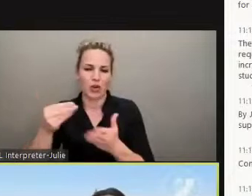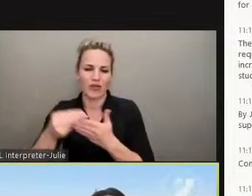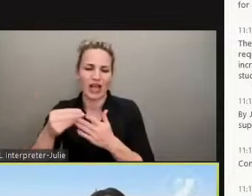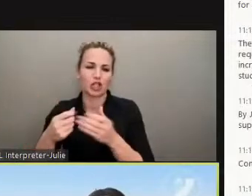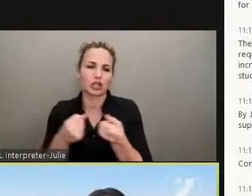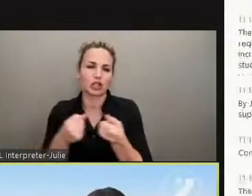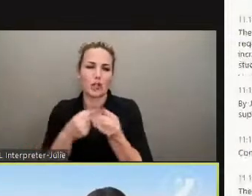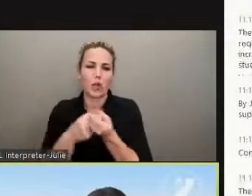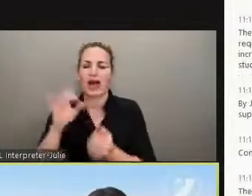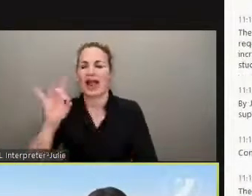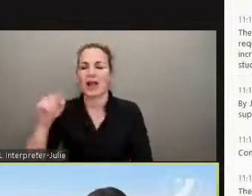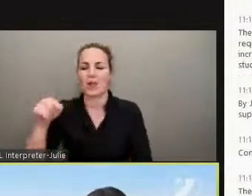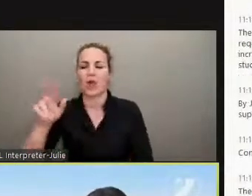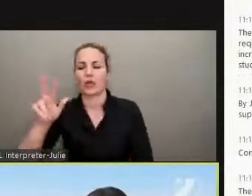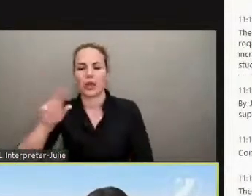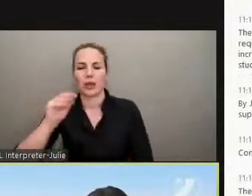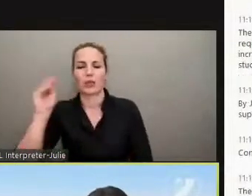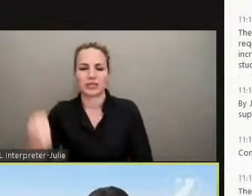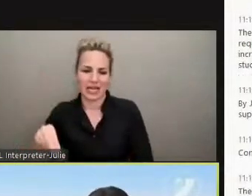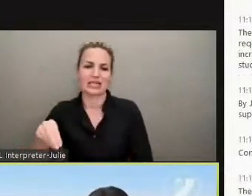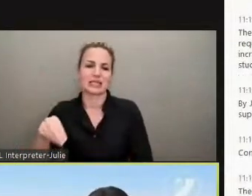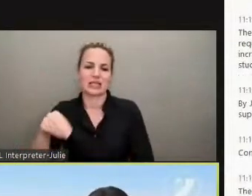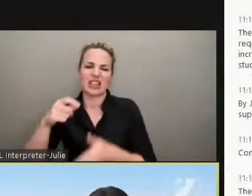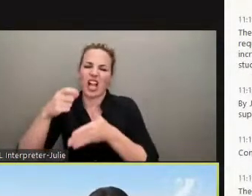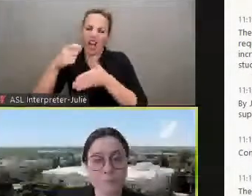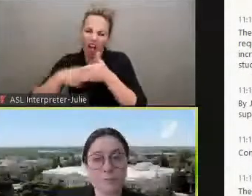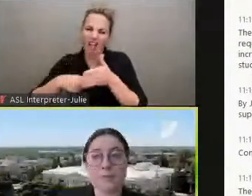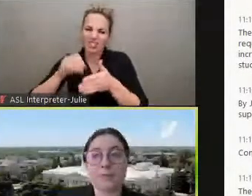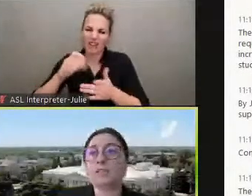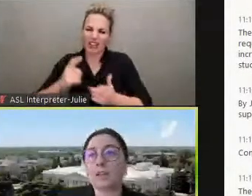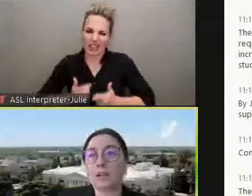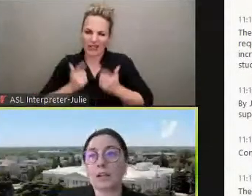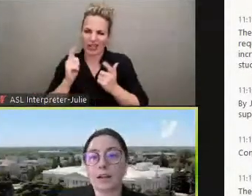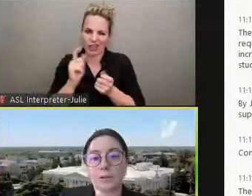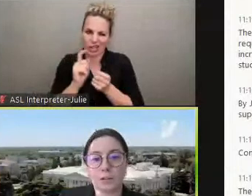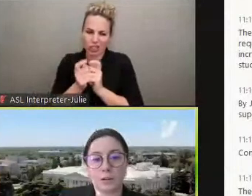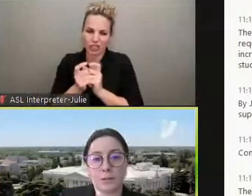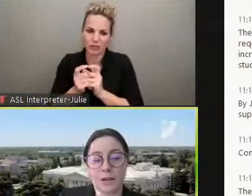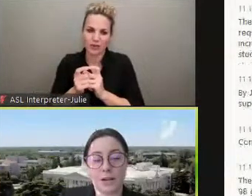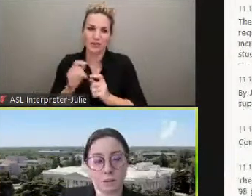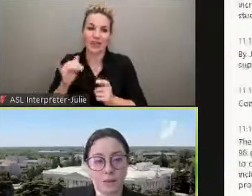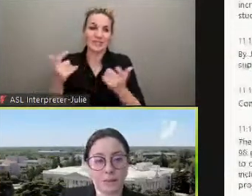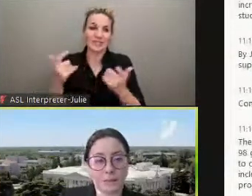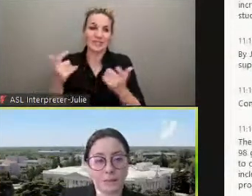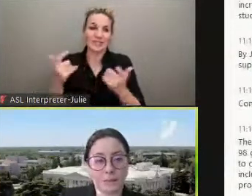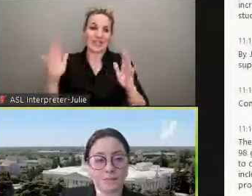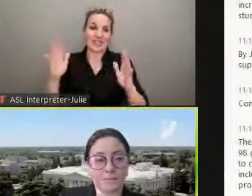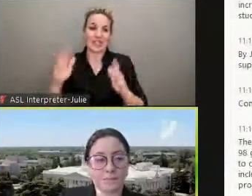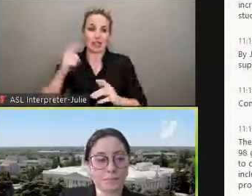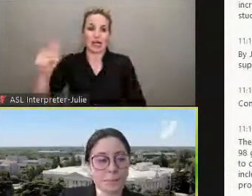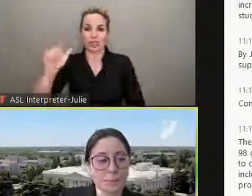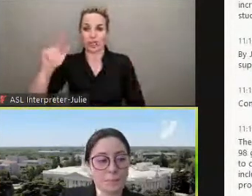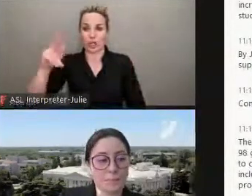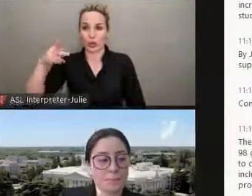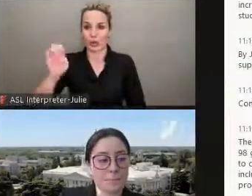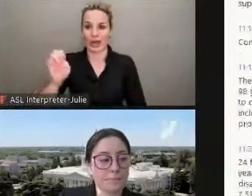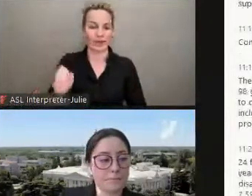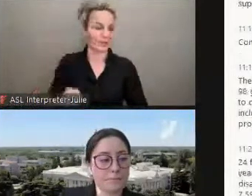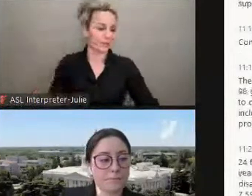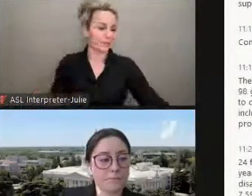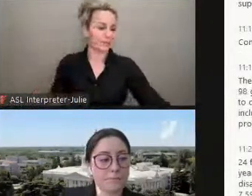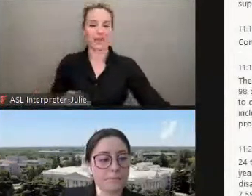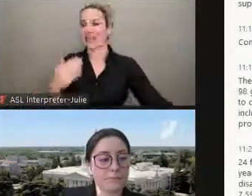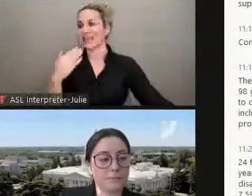an 8.3% statutory cost of living adjustment. That's all, and now I'll turn it back to Lupe. Thank you for